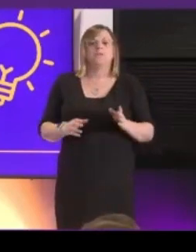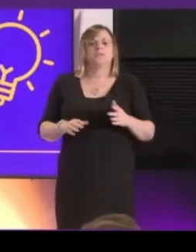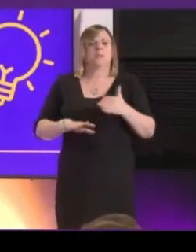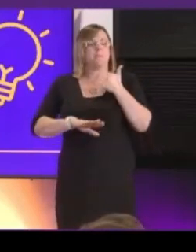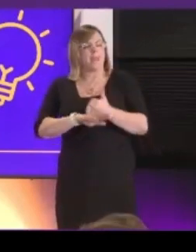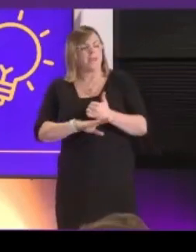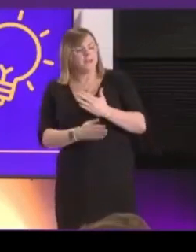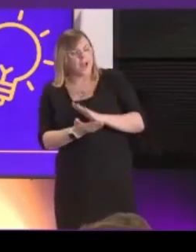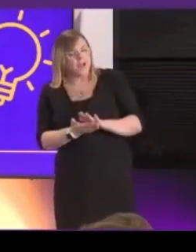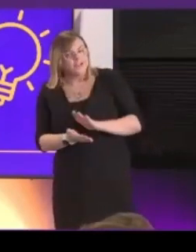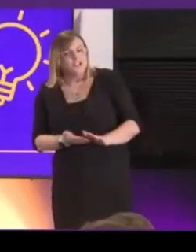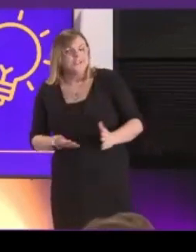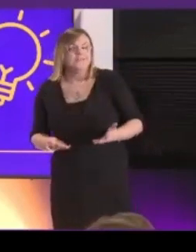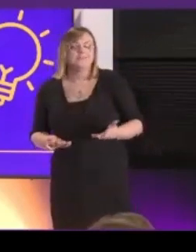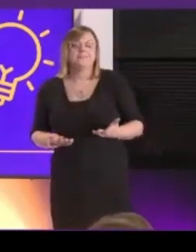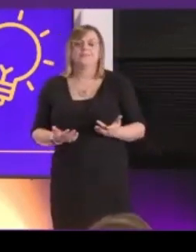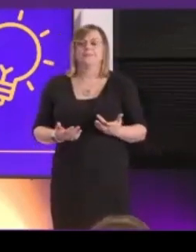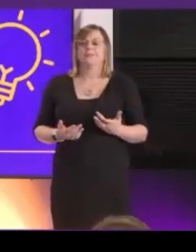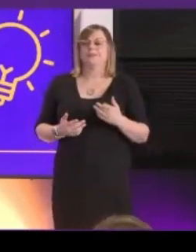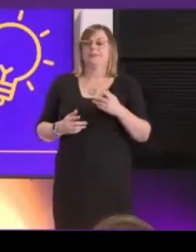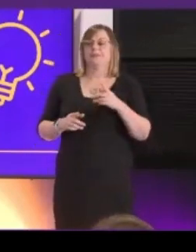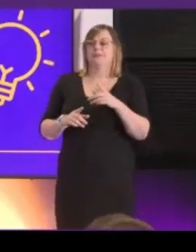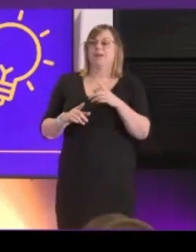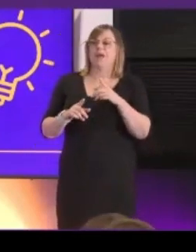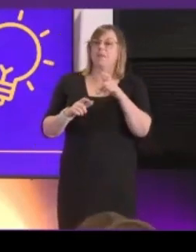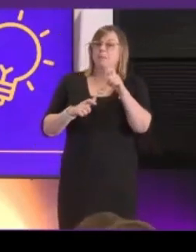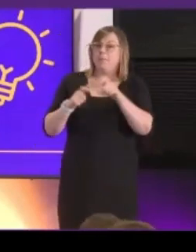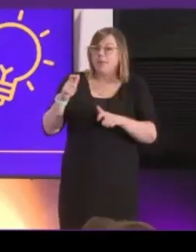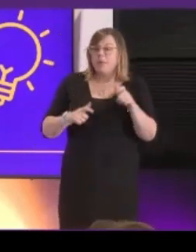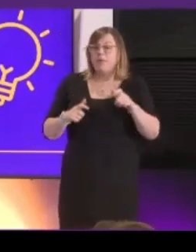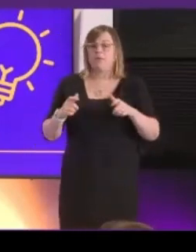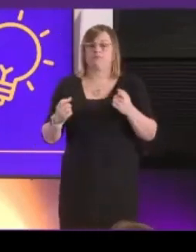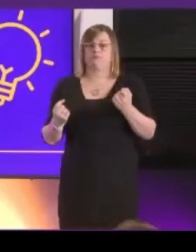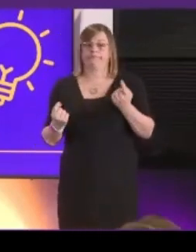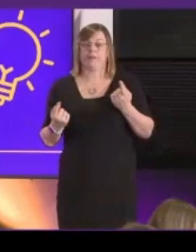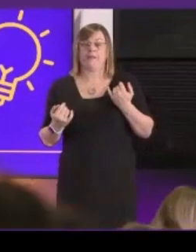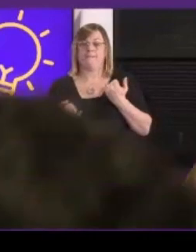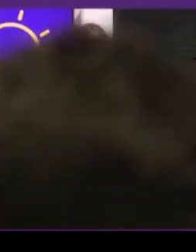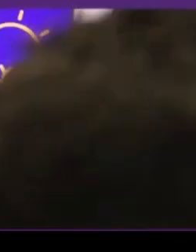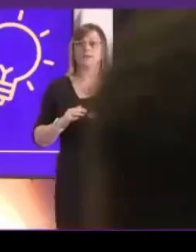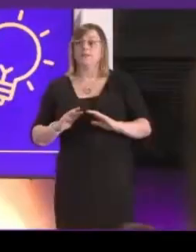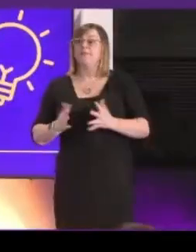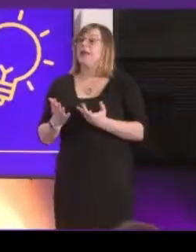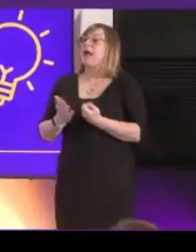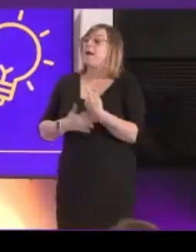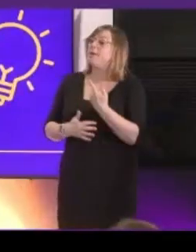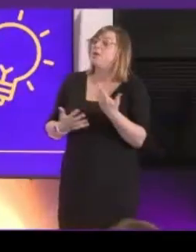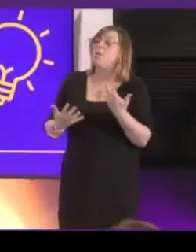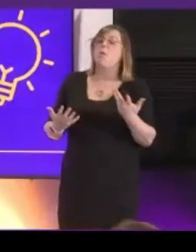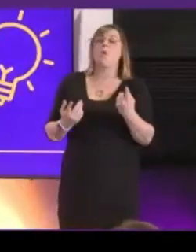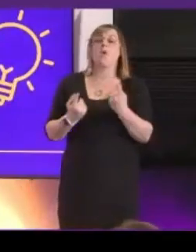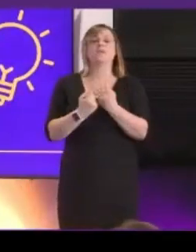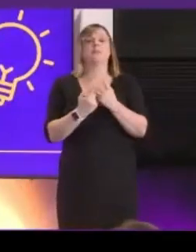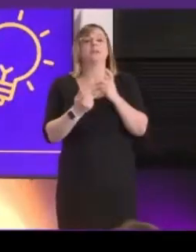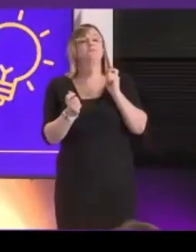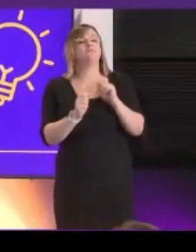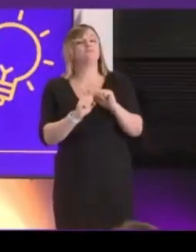it? And it's also about people being gracious about their failures where it hasn't happened, or maybe where something's